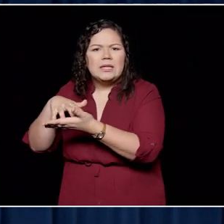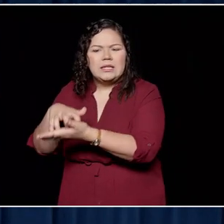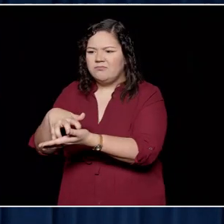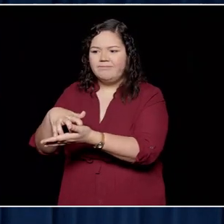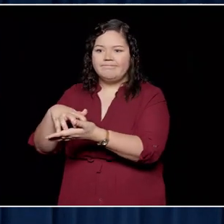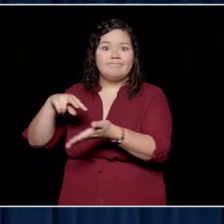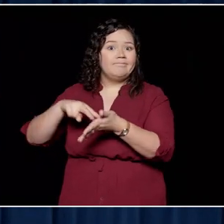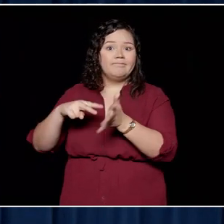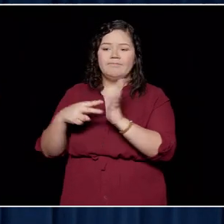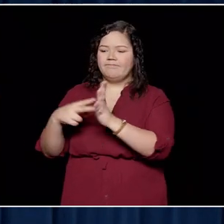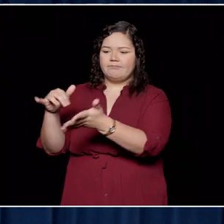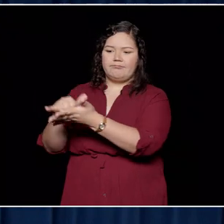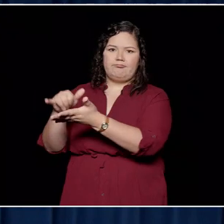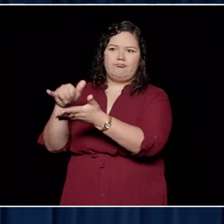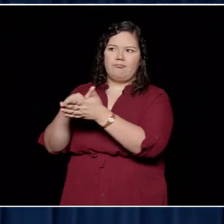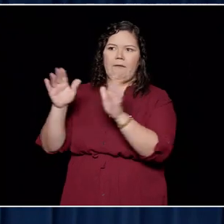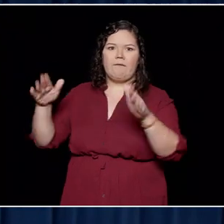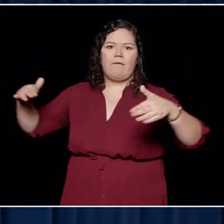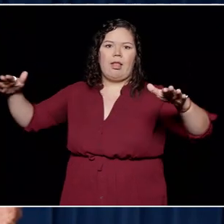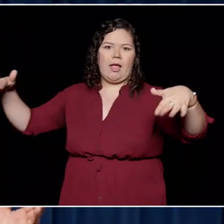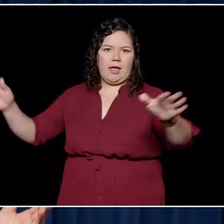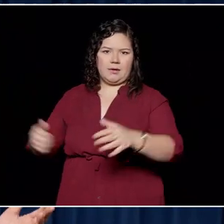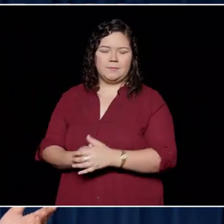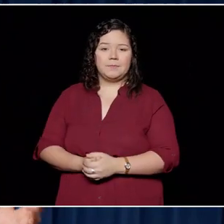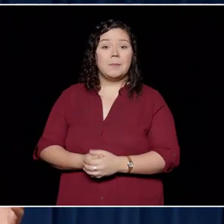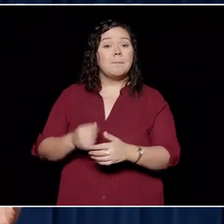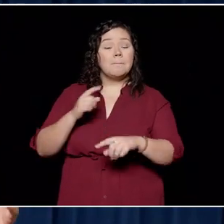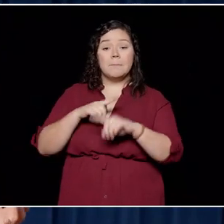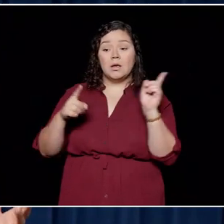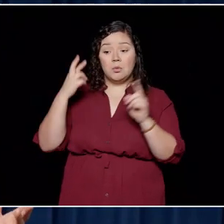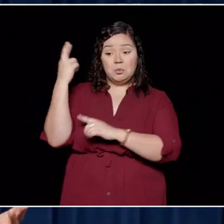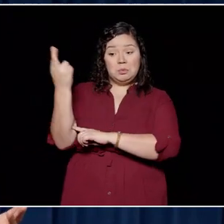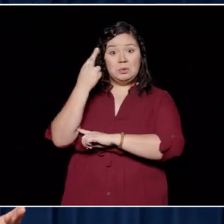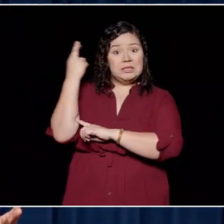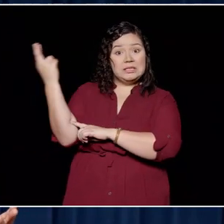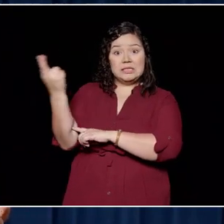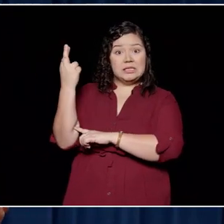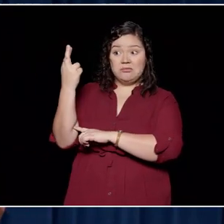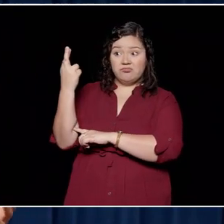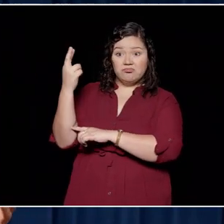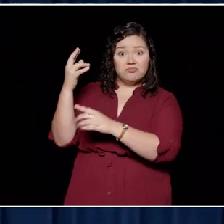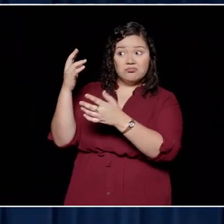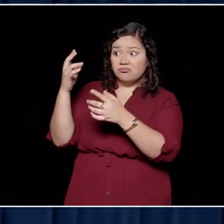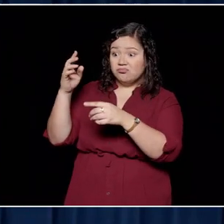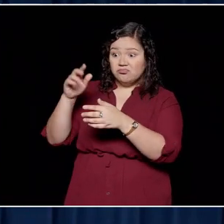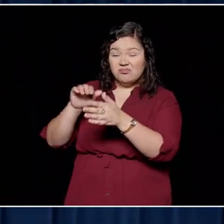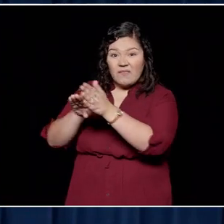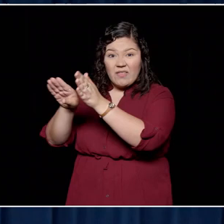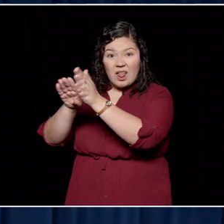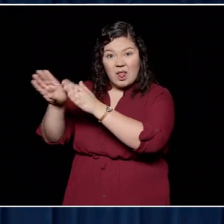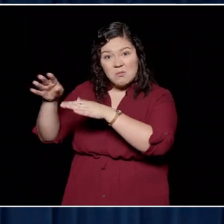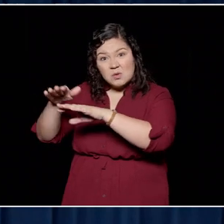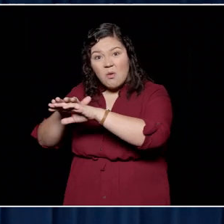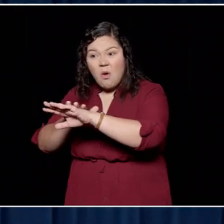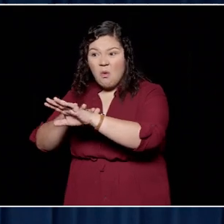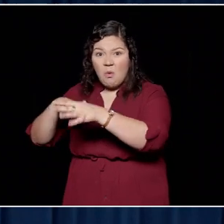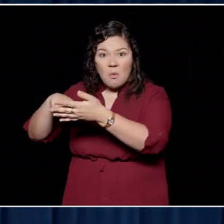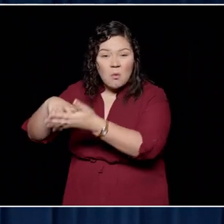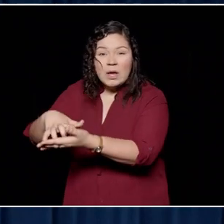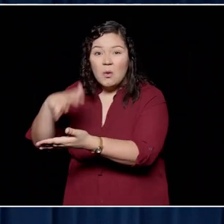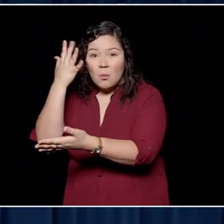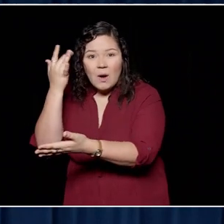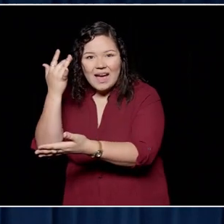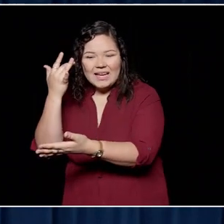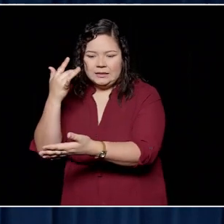fly. And the reason why that caterpillar never developed into a butterfly is because that